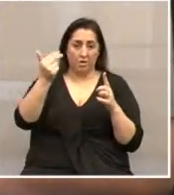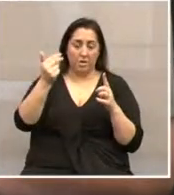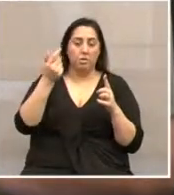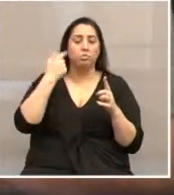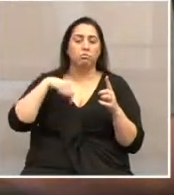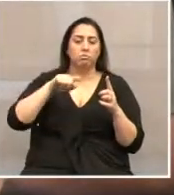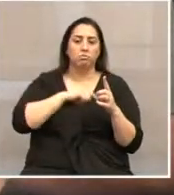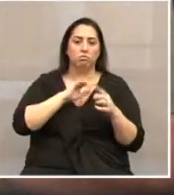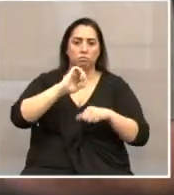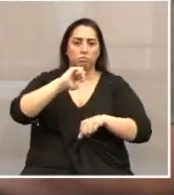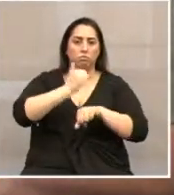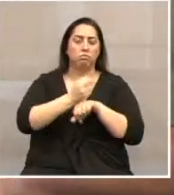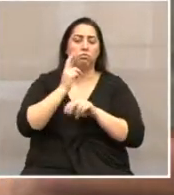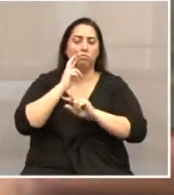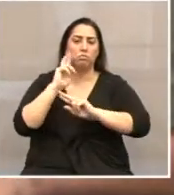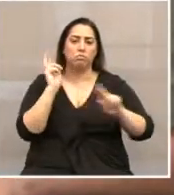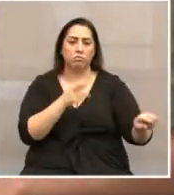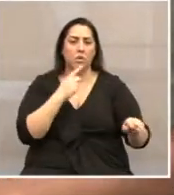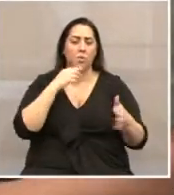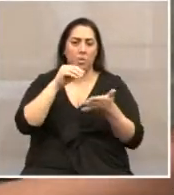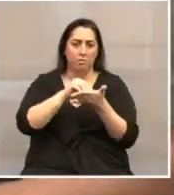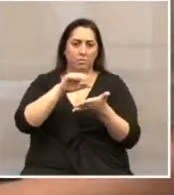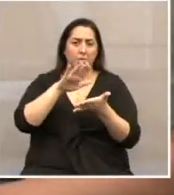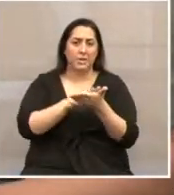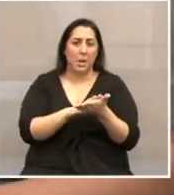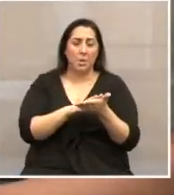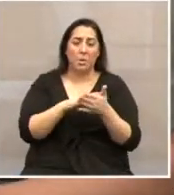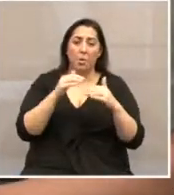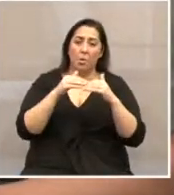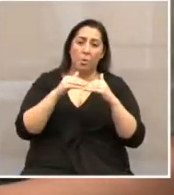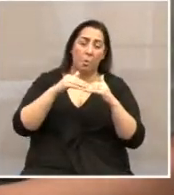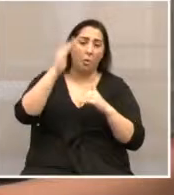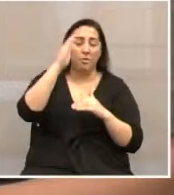documented over 40 instances of